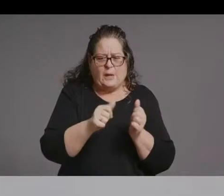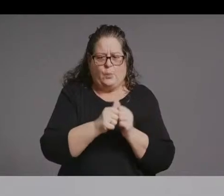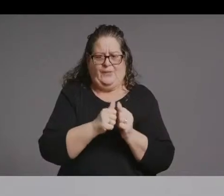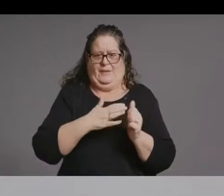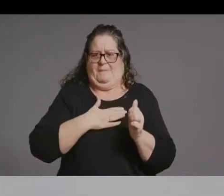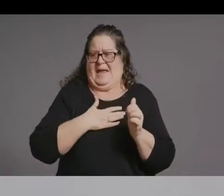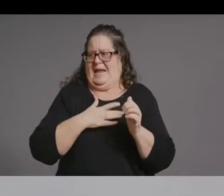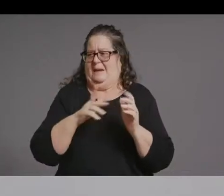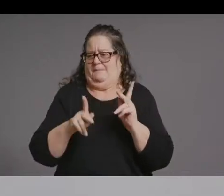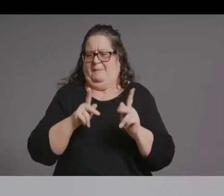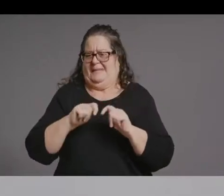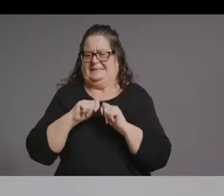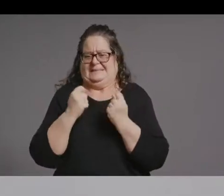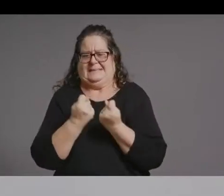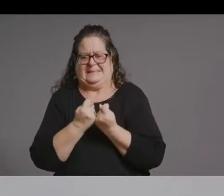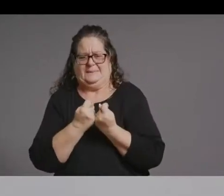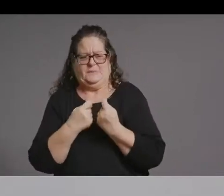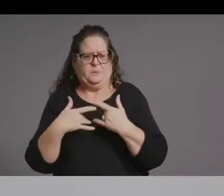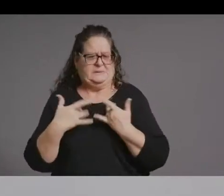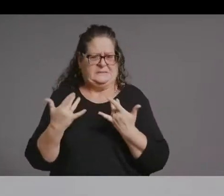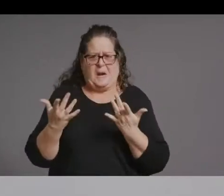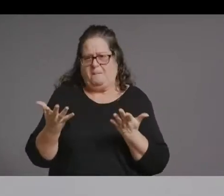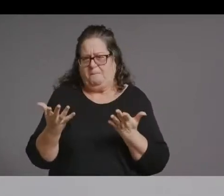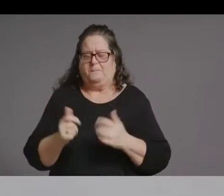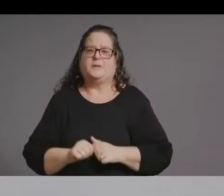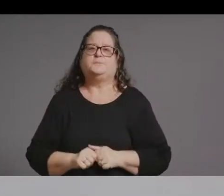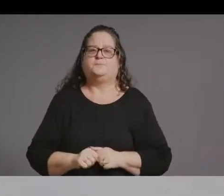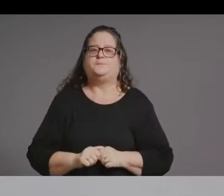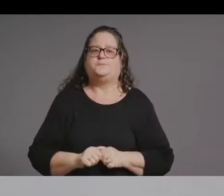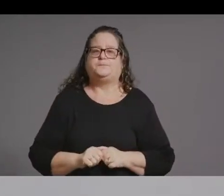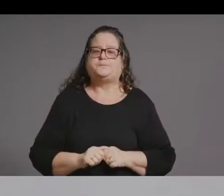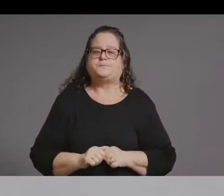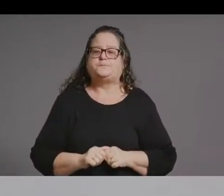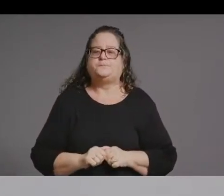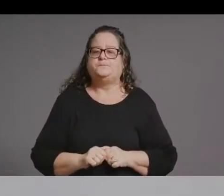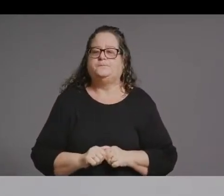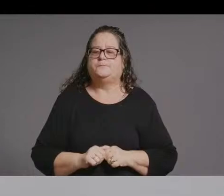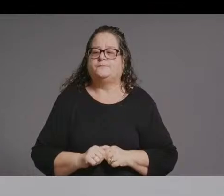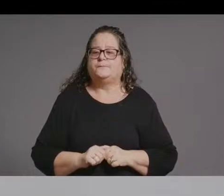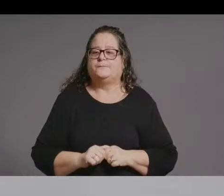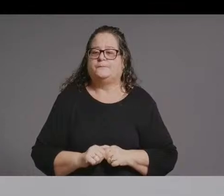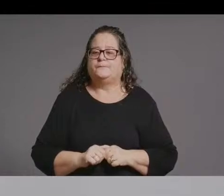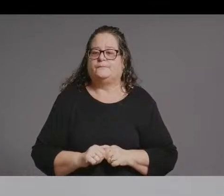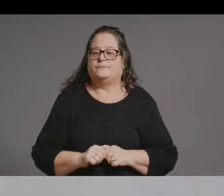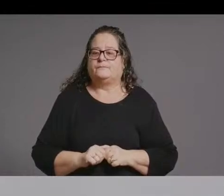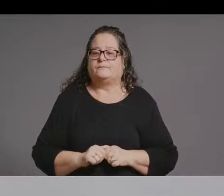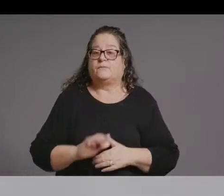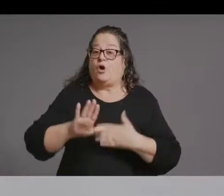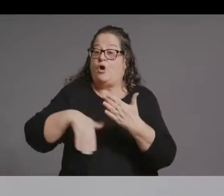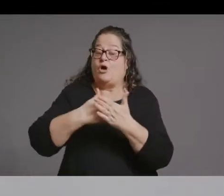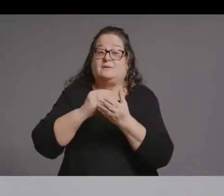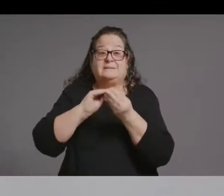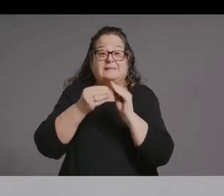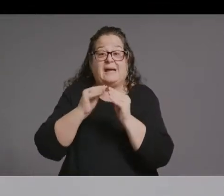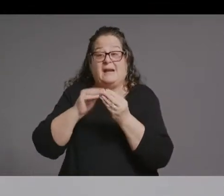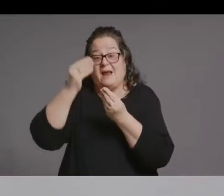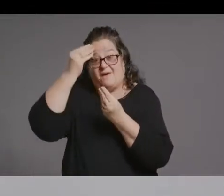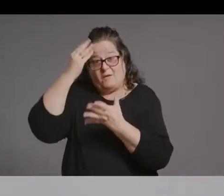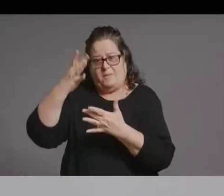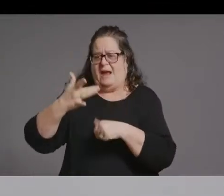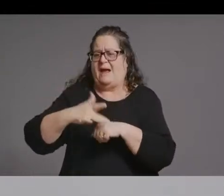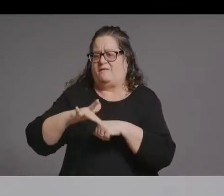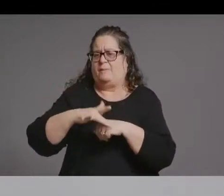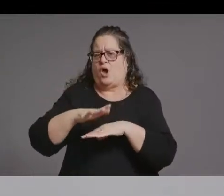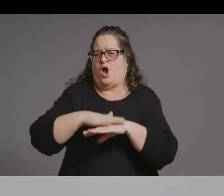homes? All of our publicly available data is available on our website at azdhs.gov. I don't right now foresee